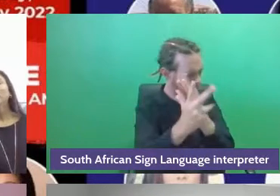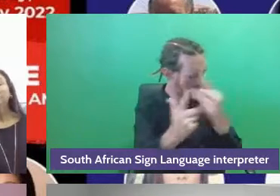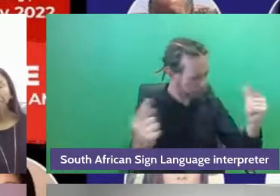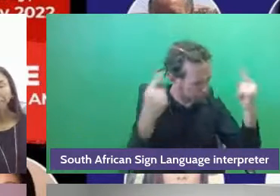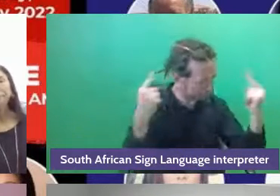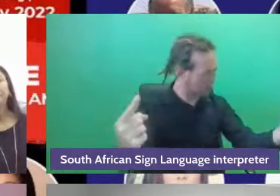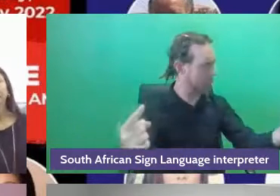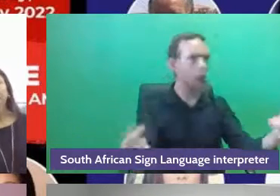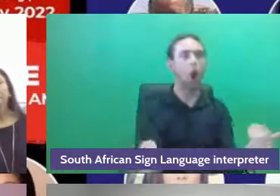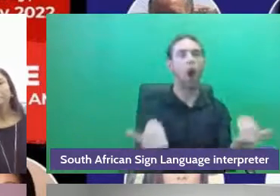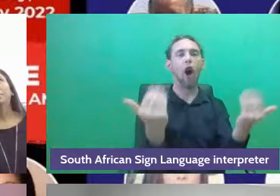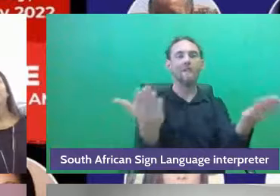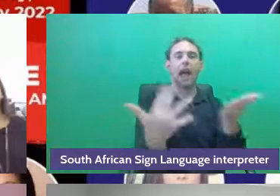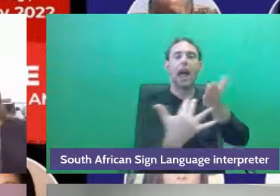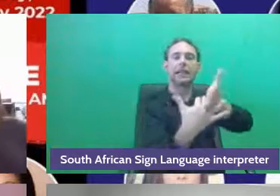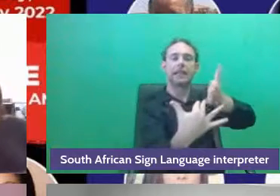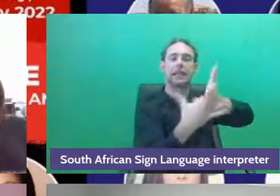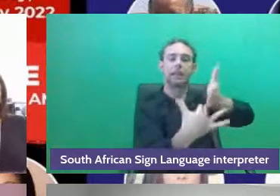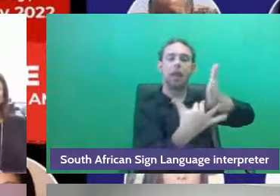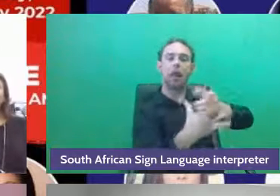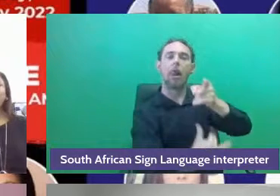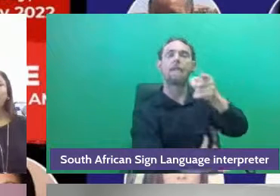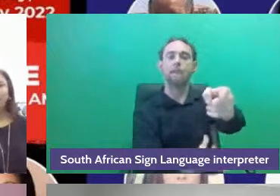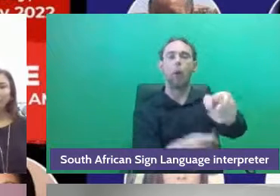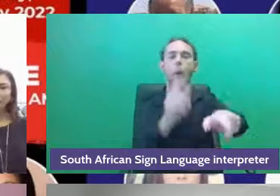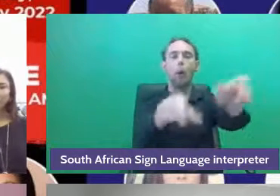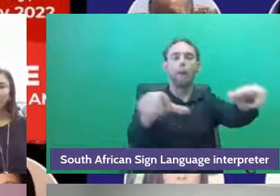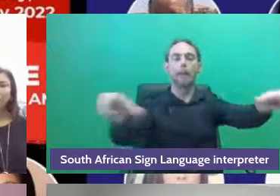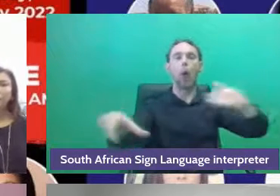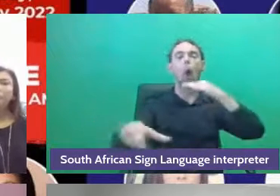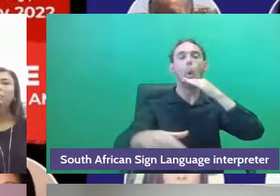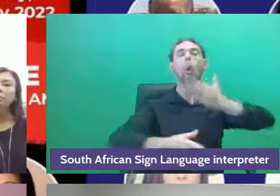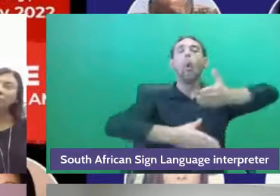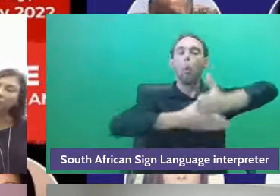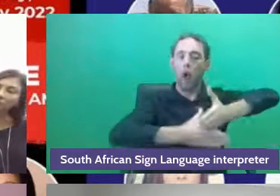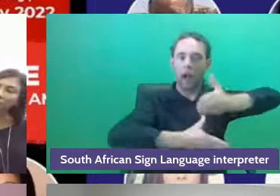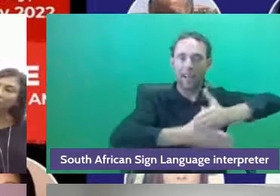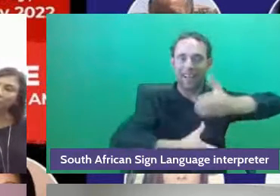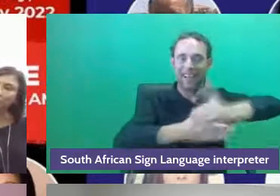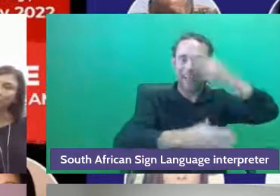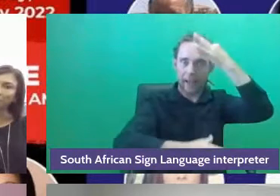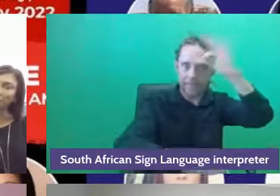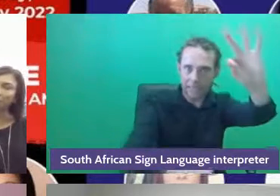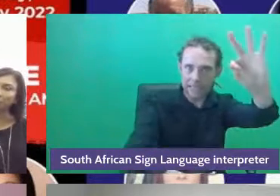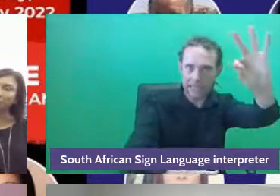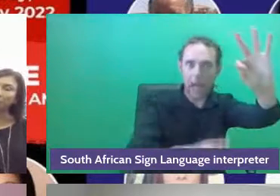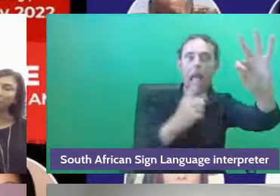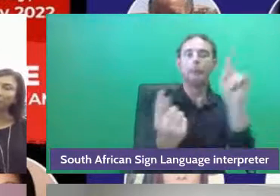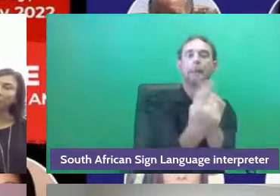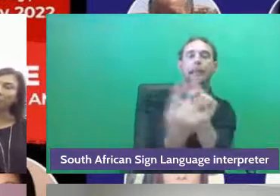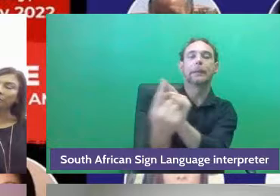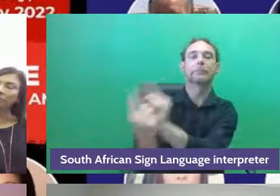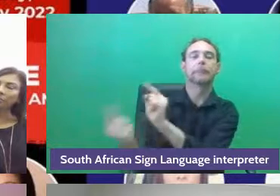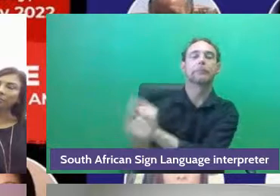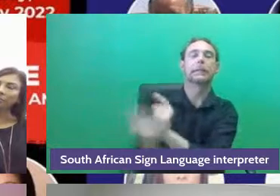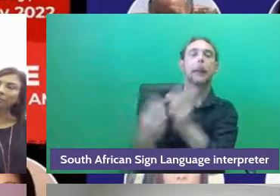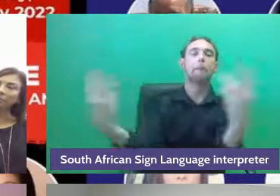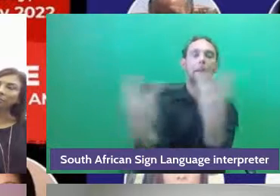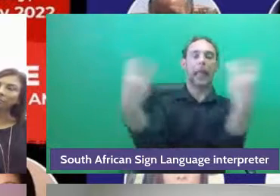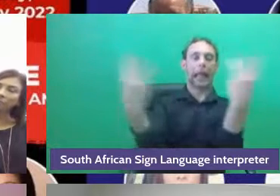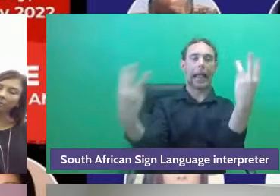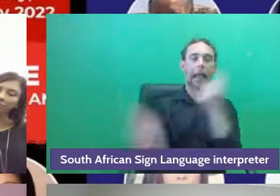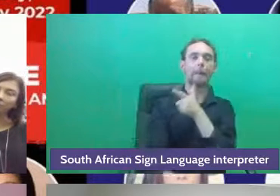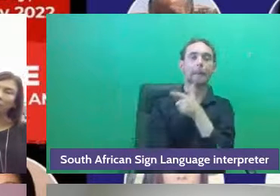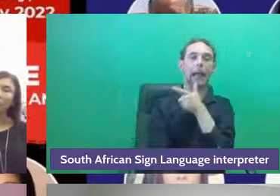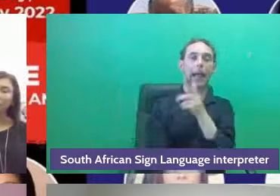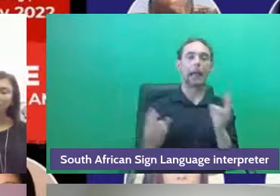accessible to frontline staff. And one of our suggestions as well that we put forward was sign language needs to be a subject choice